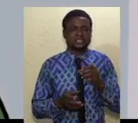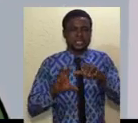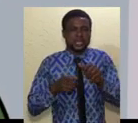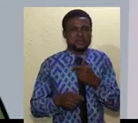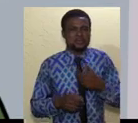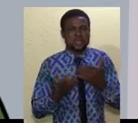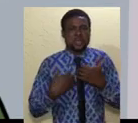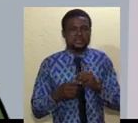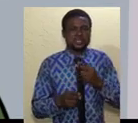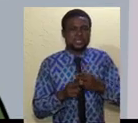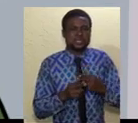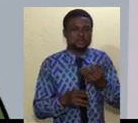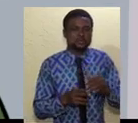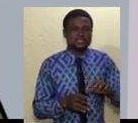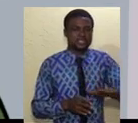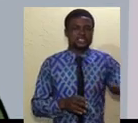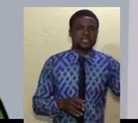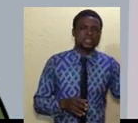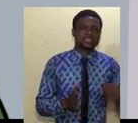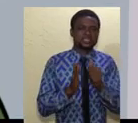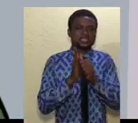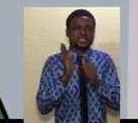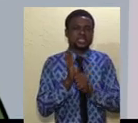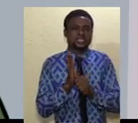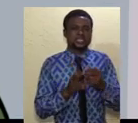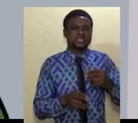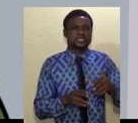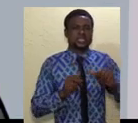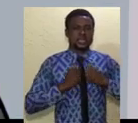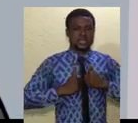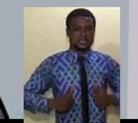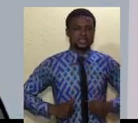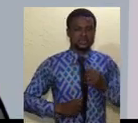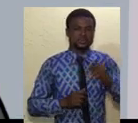Can we have the name of the child, the age, address, and the name of his parents?